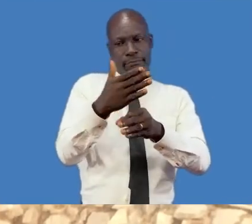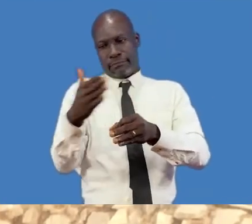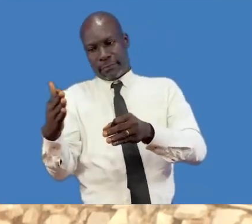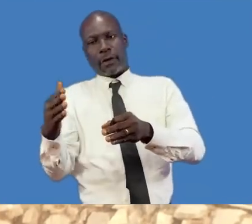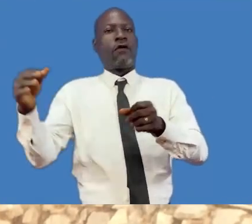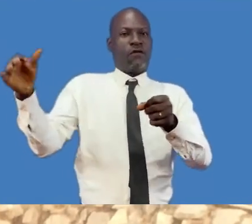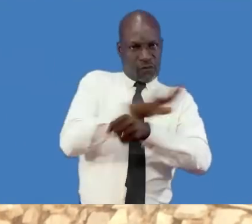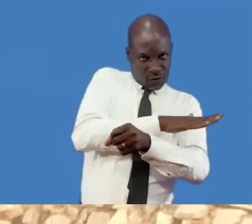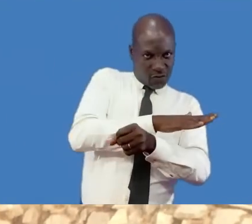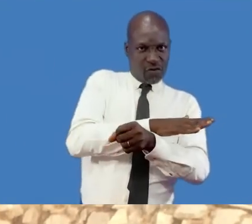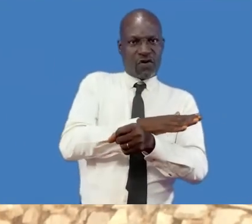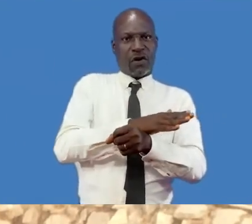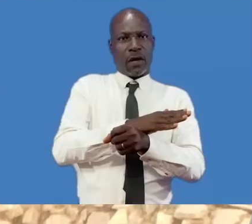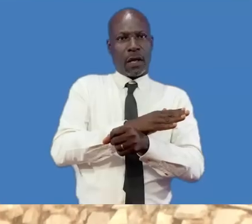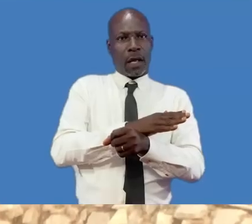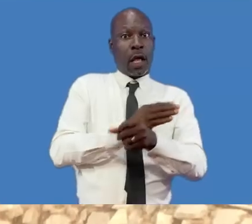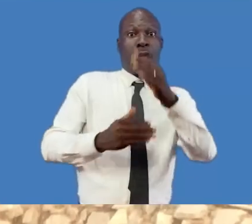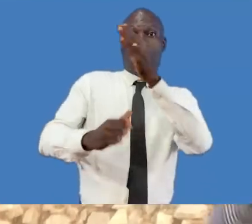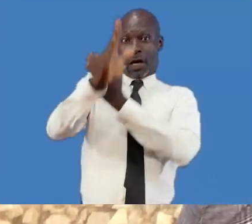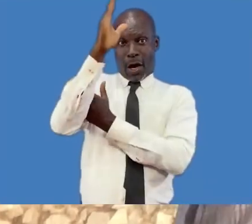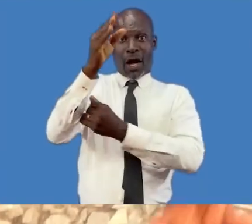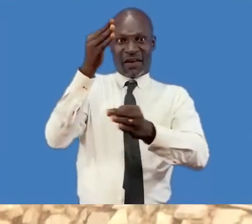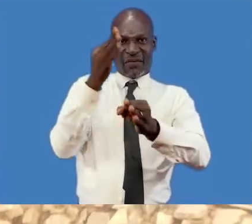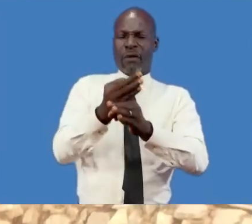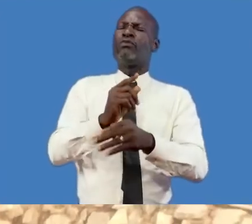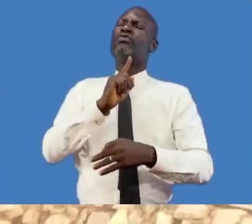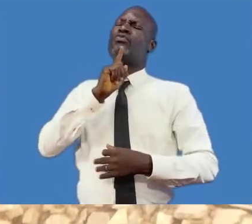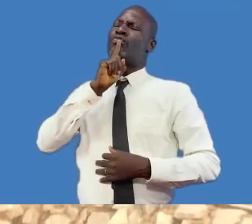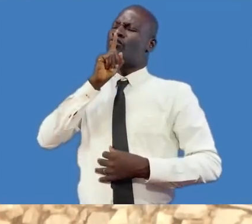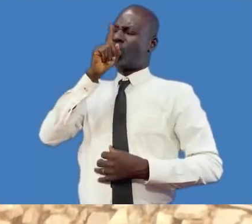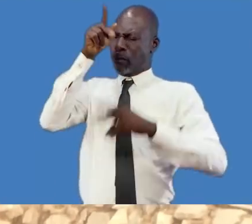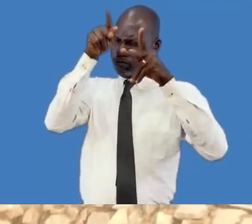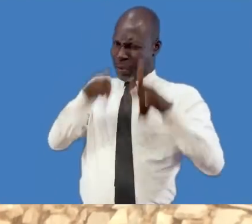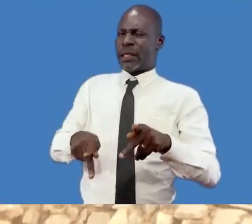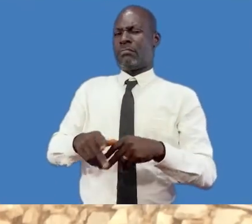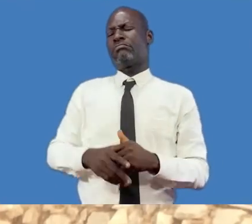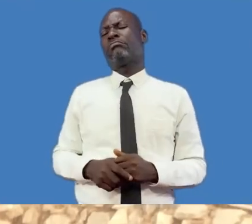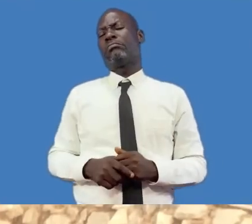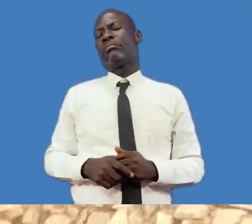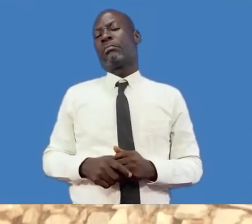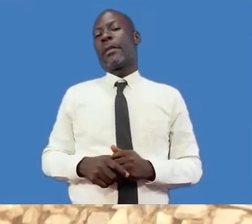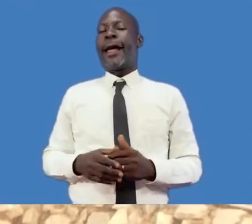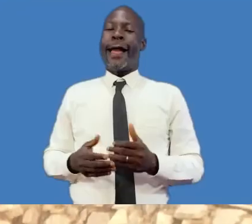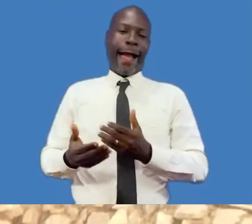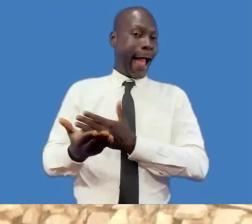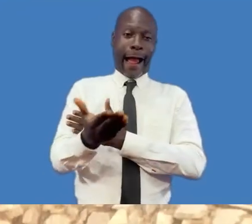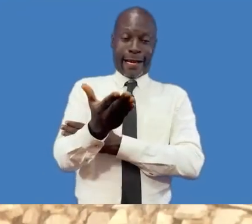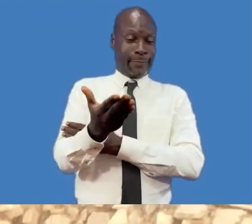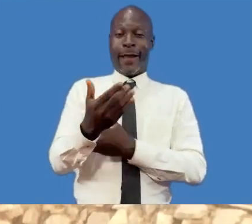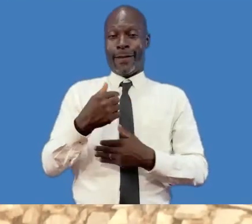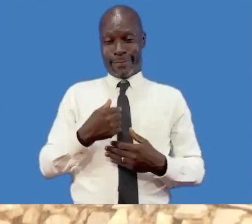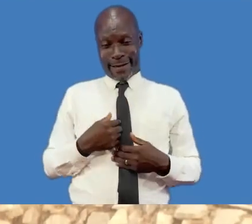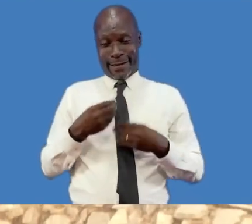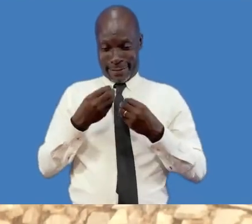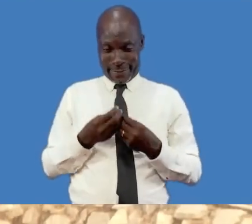Onyame gyidie ahyɛ ne ma no, ɔyɛ ɔnokwafoɔ ɛde ma Awurade. Anɔpa yi ɛno na mekamfo ɛde ama